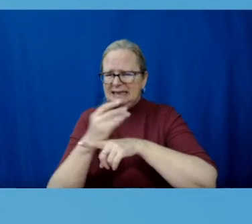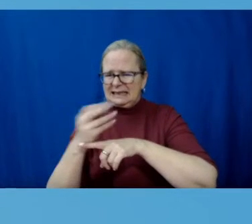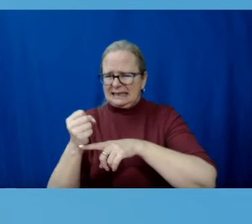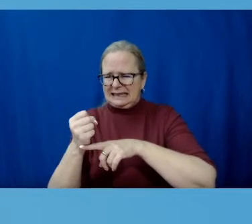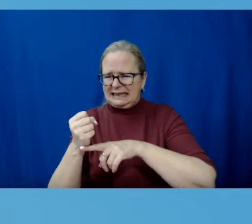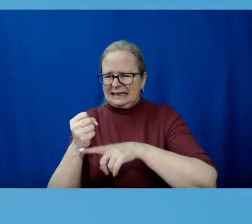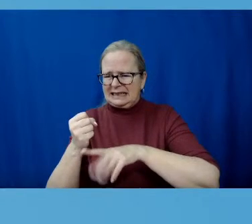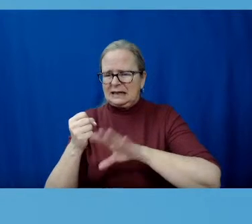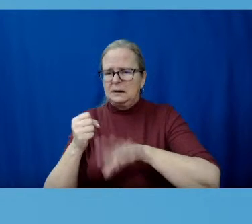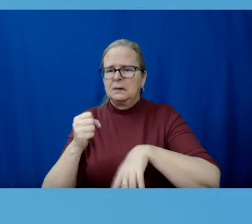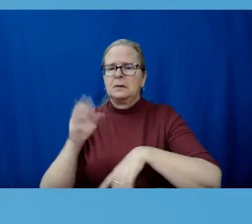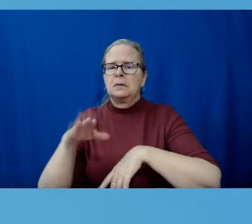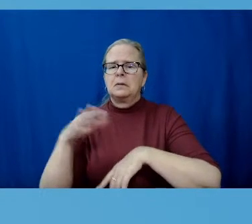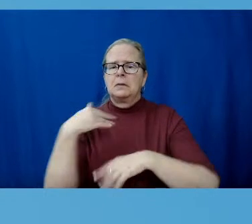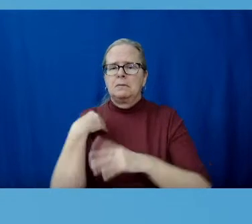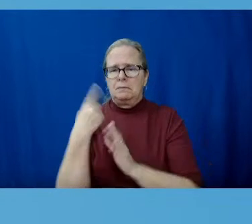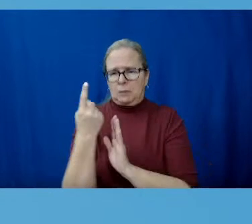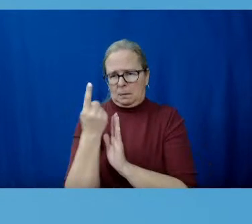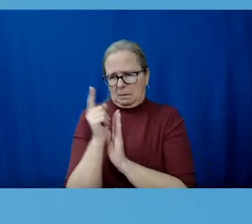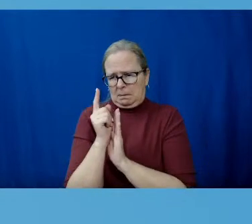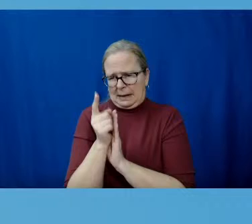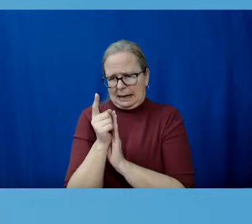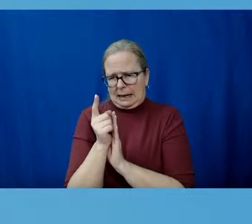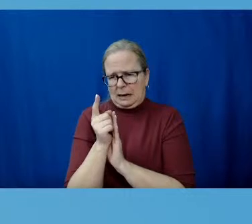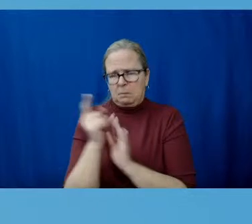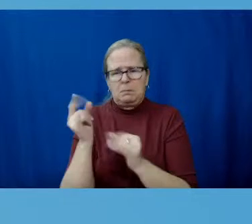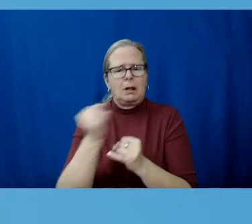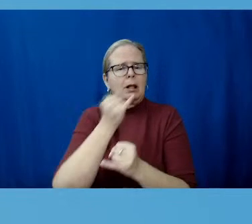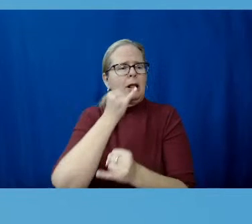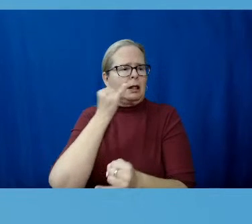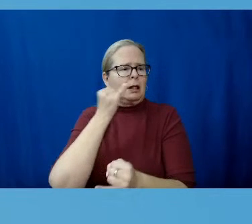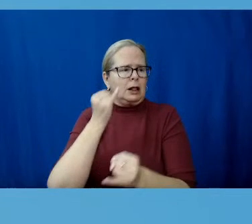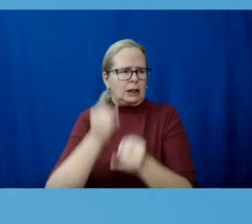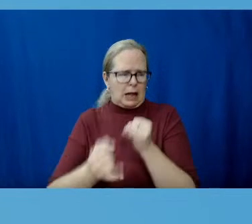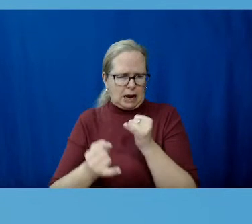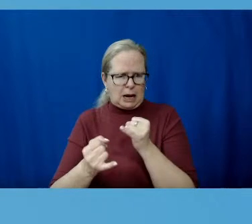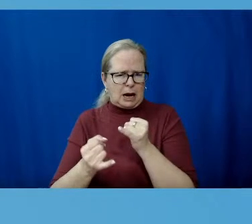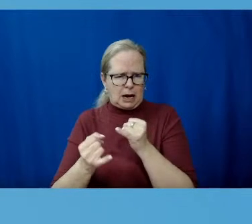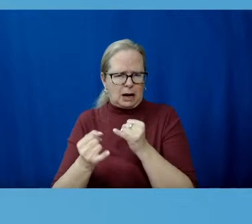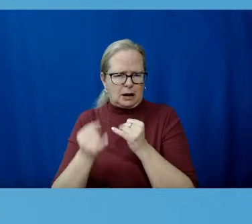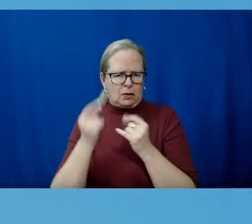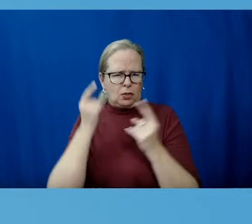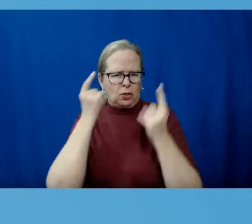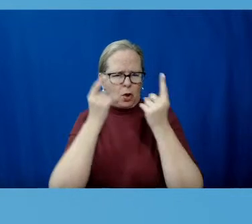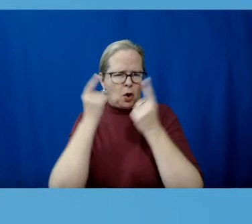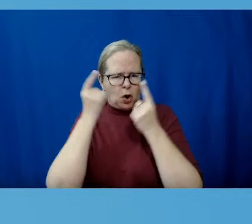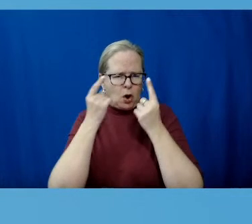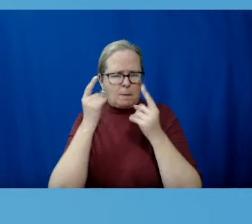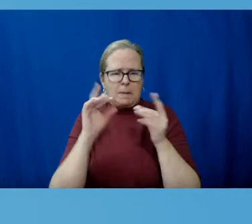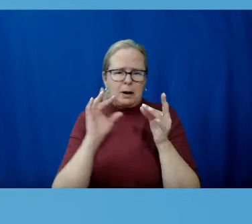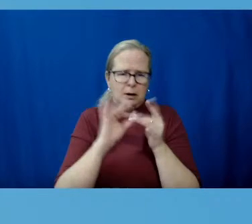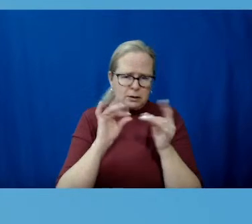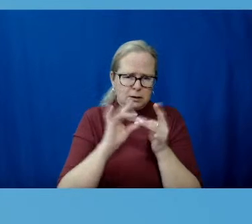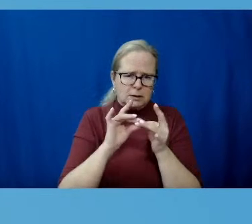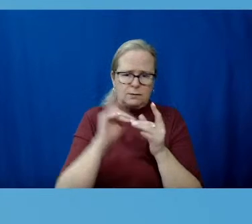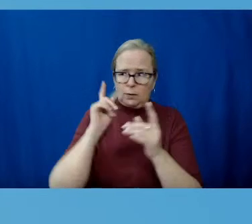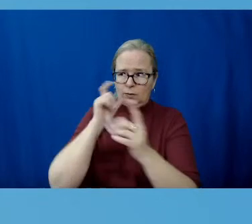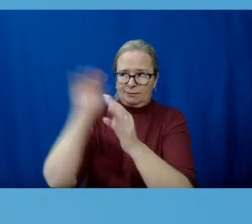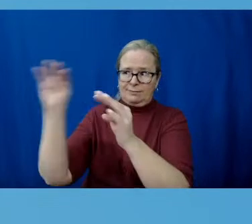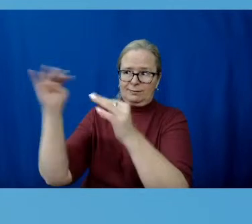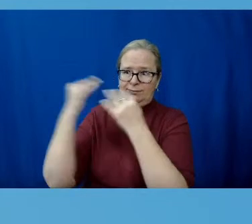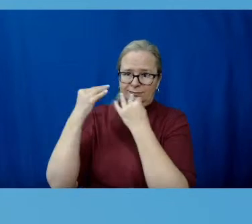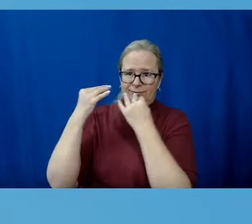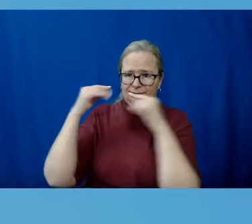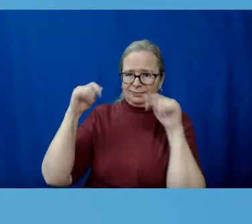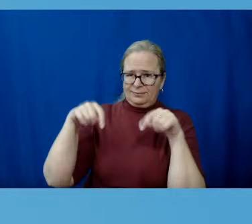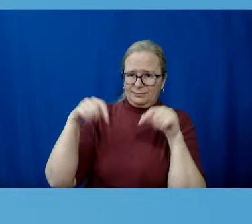thoughts, messages for folks at home, both legal and political, and all of that sort of jazz. But I would like to